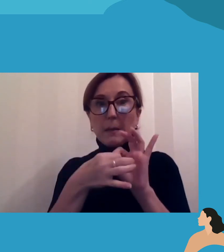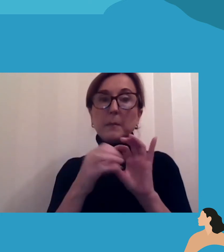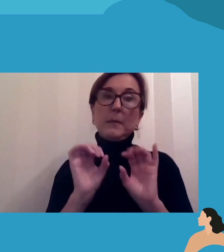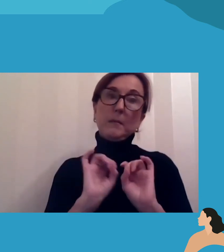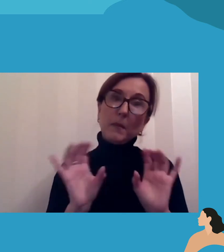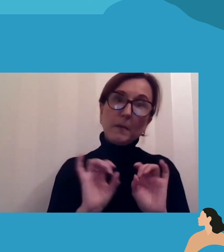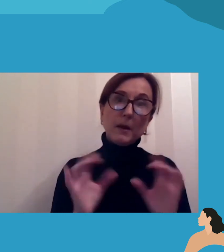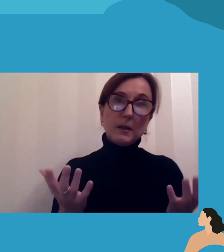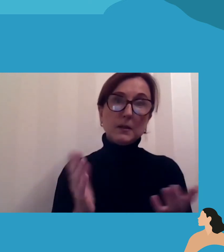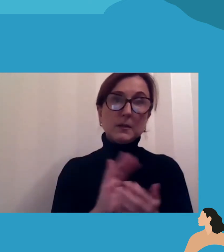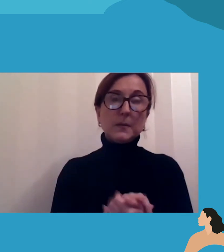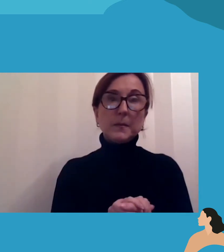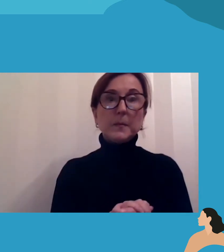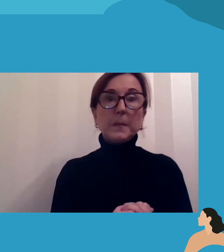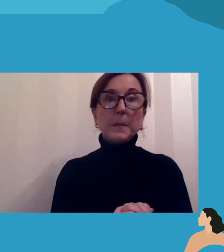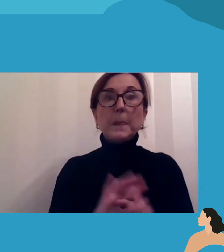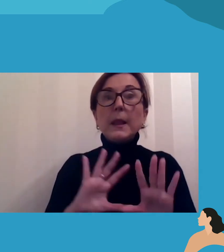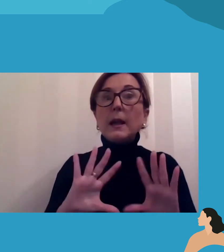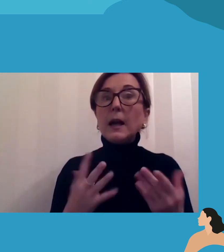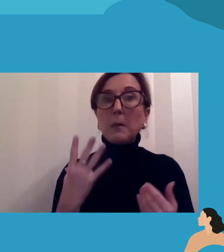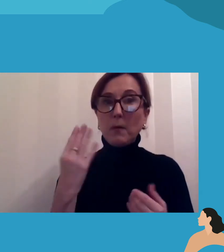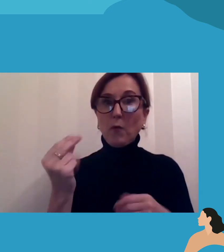legal implications on us?